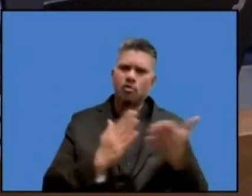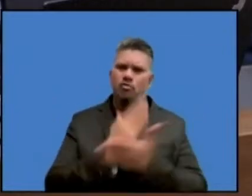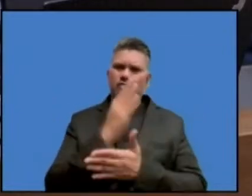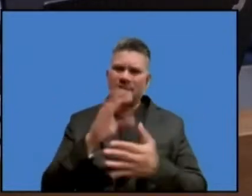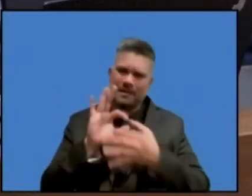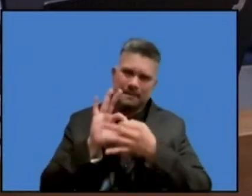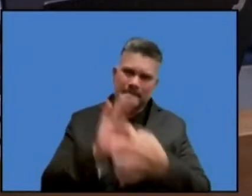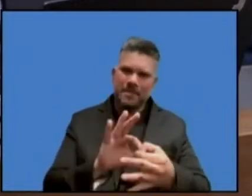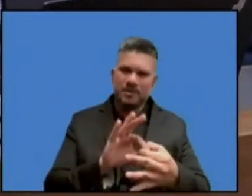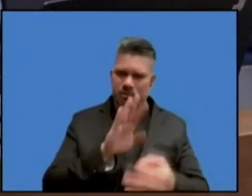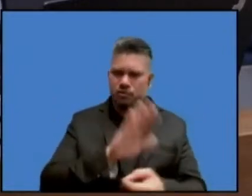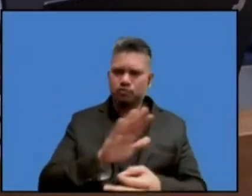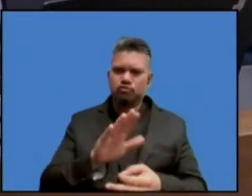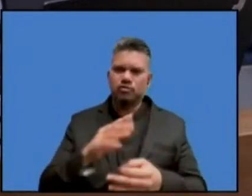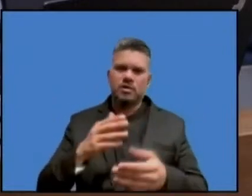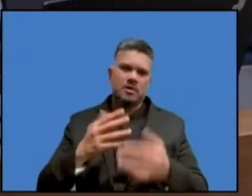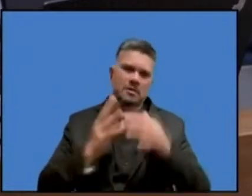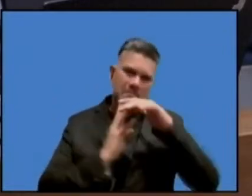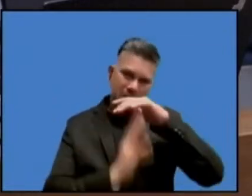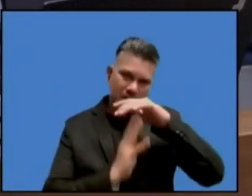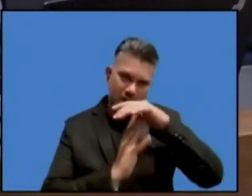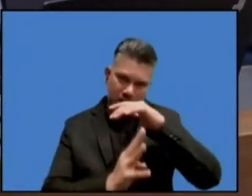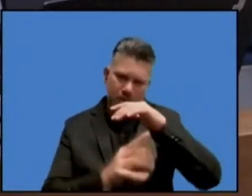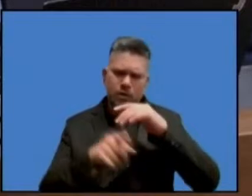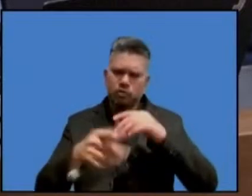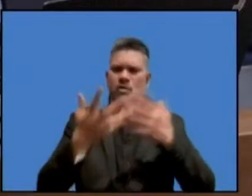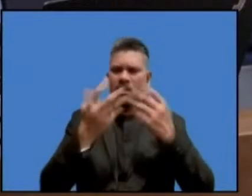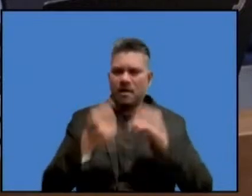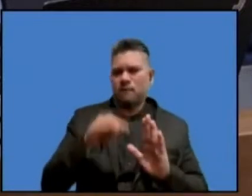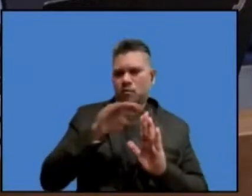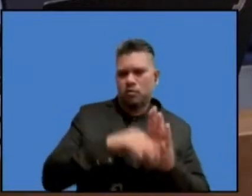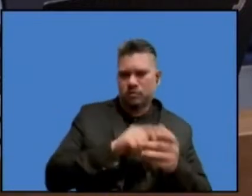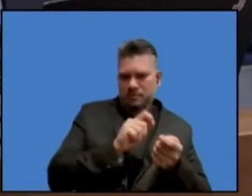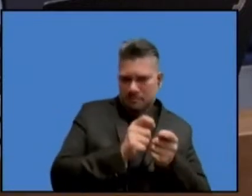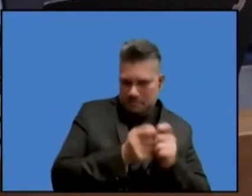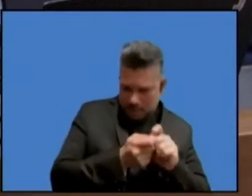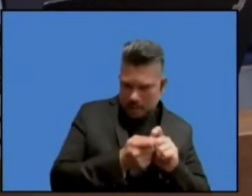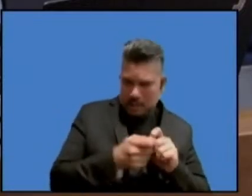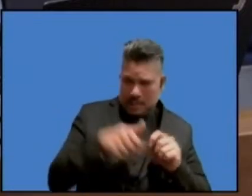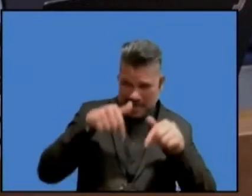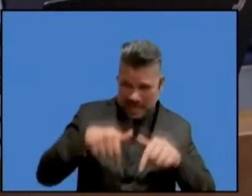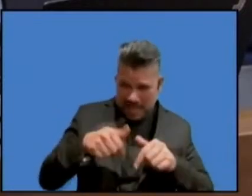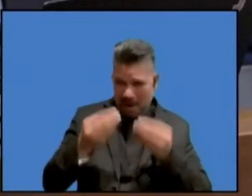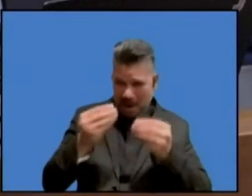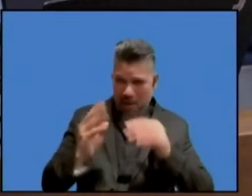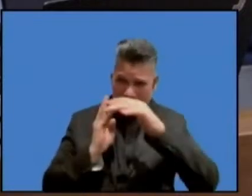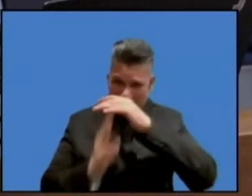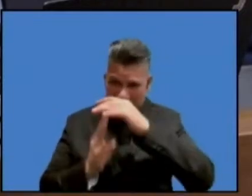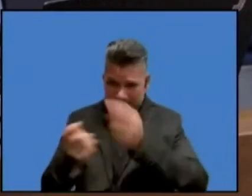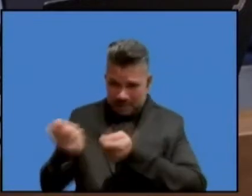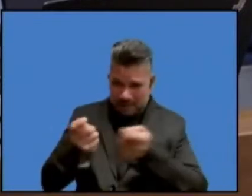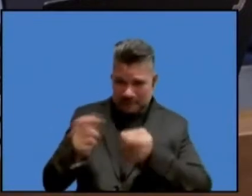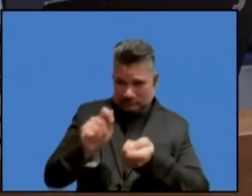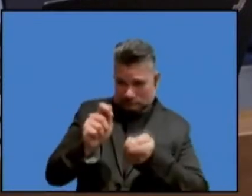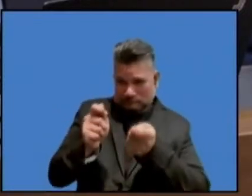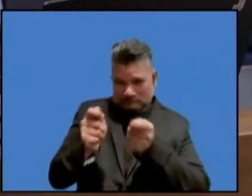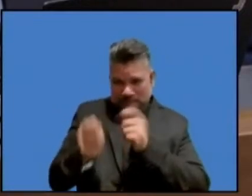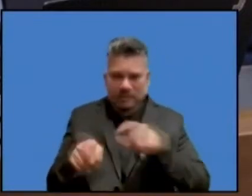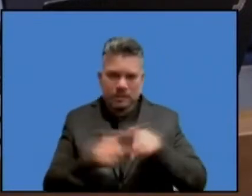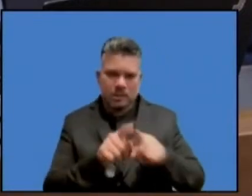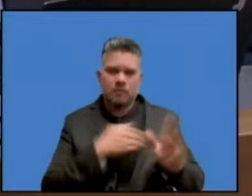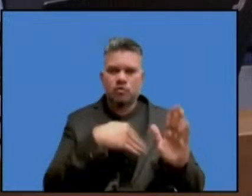policy and developing a diaspora policy to reflect the evolving challenges of migration governance. This policy